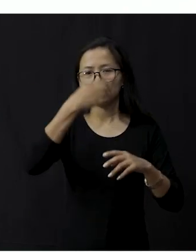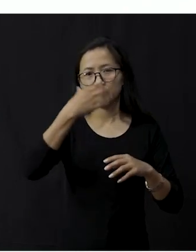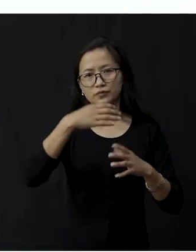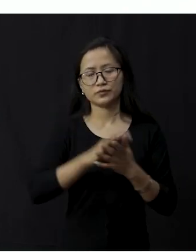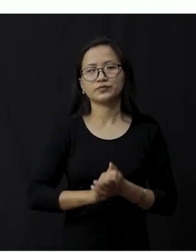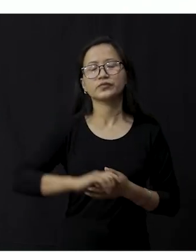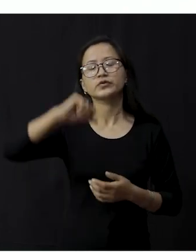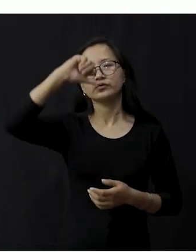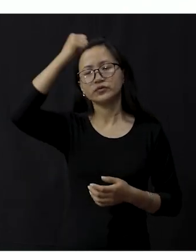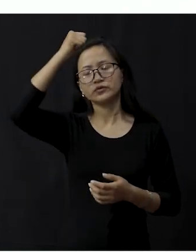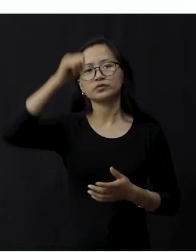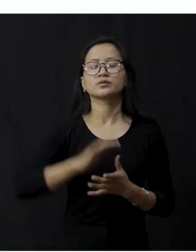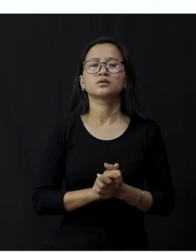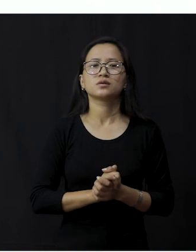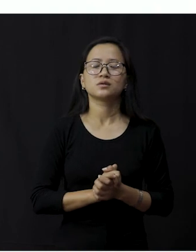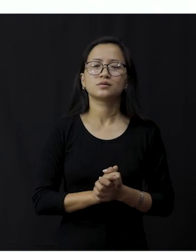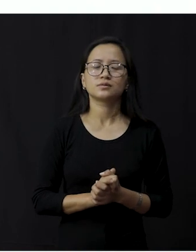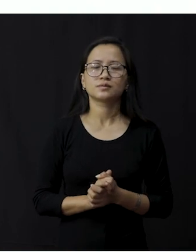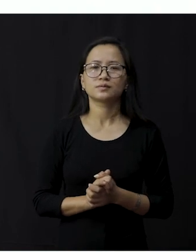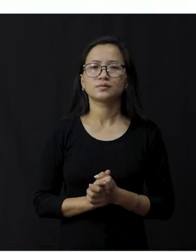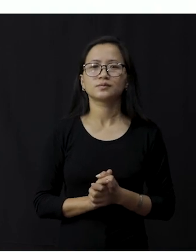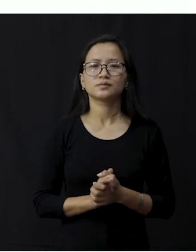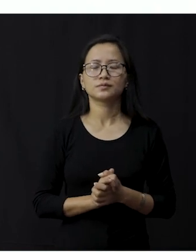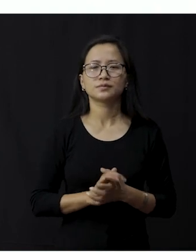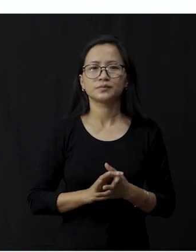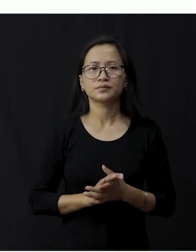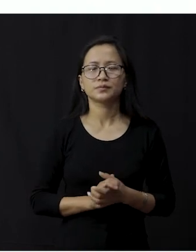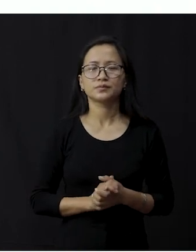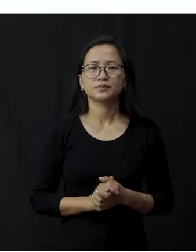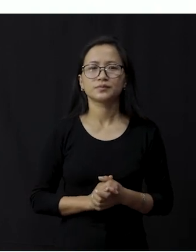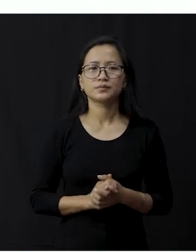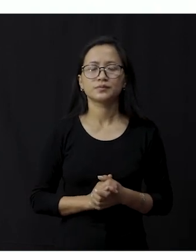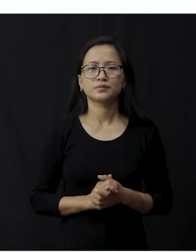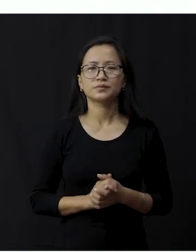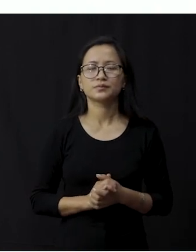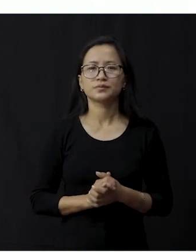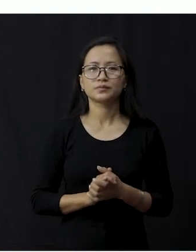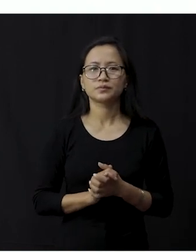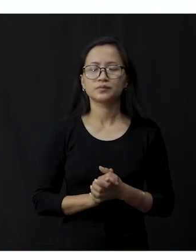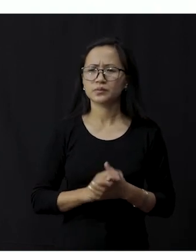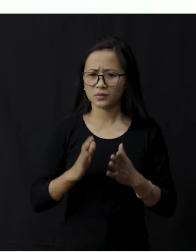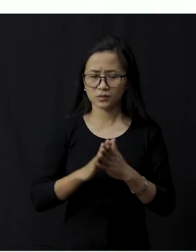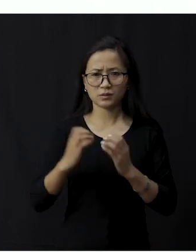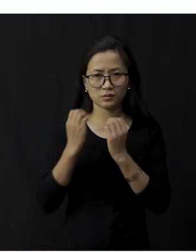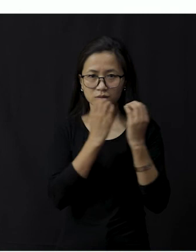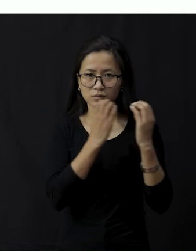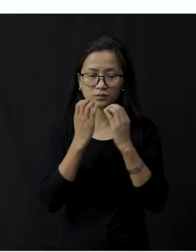again, which of the following is the national fruit of India? Is it